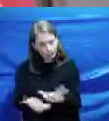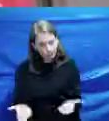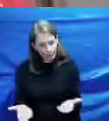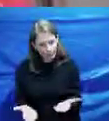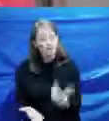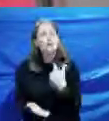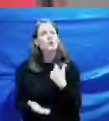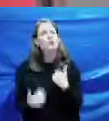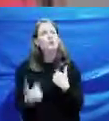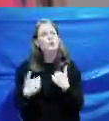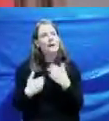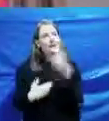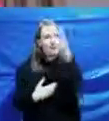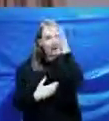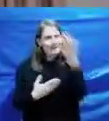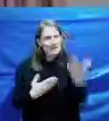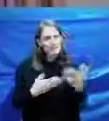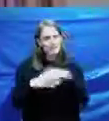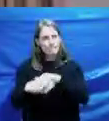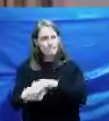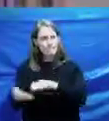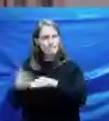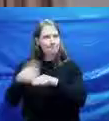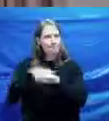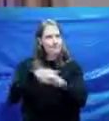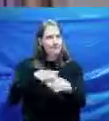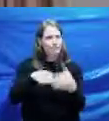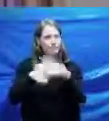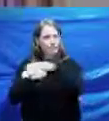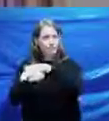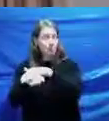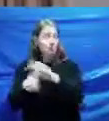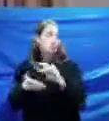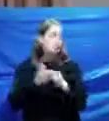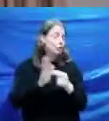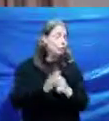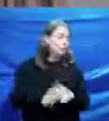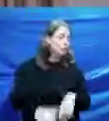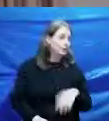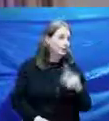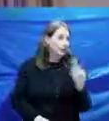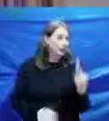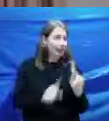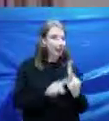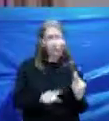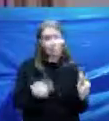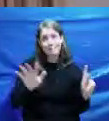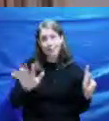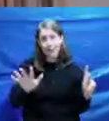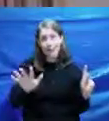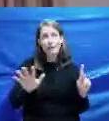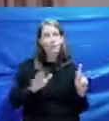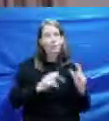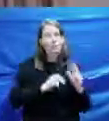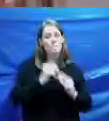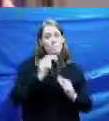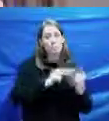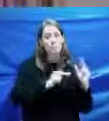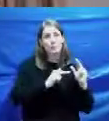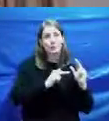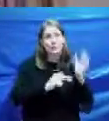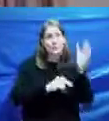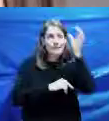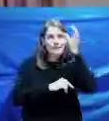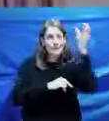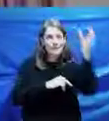new concepts in third through fifth grade, so sixth through eighth grade we can start doing the real math that we just struggle with because